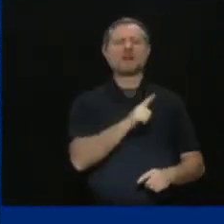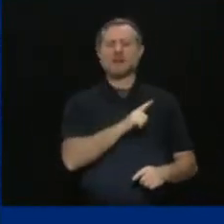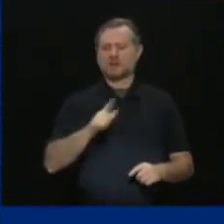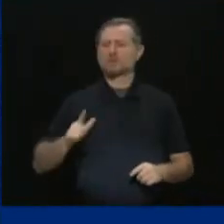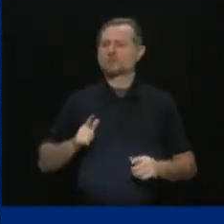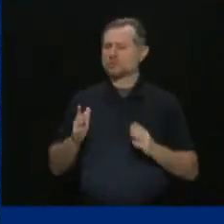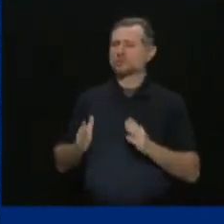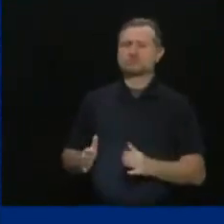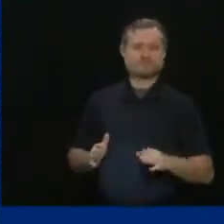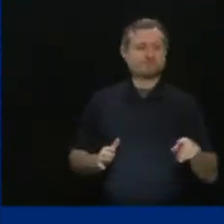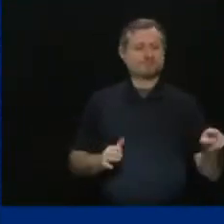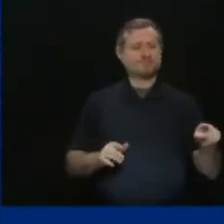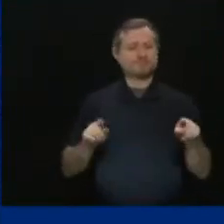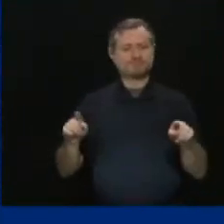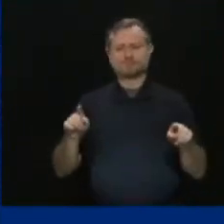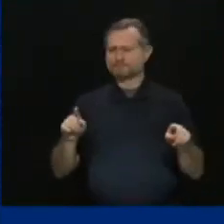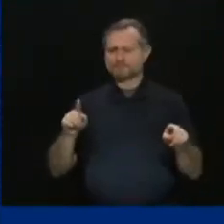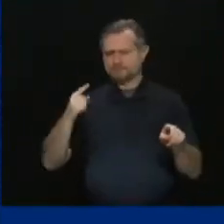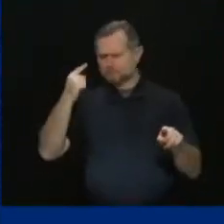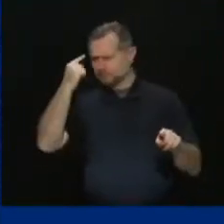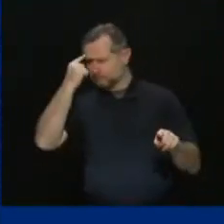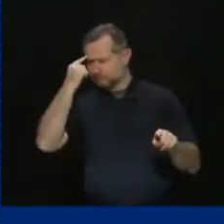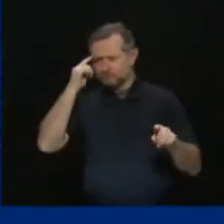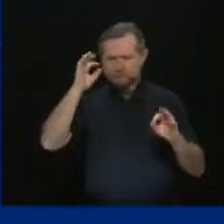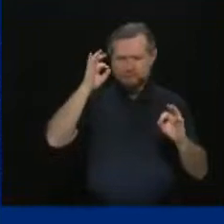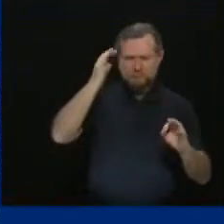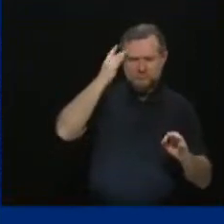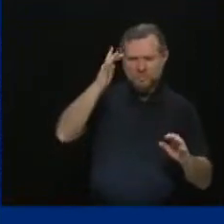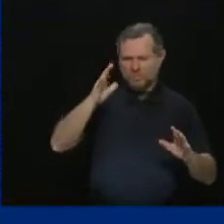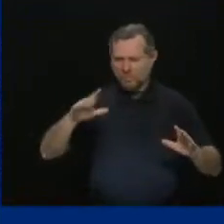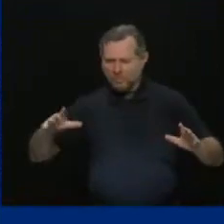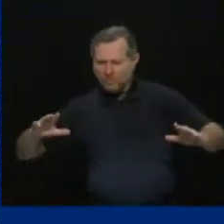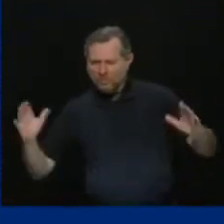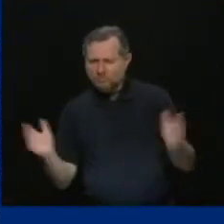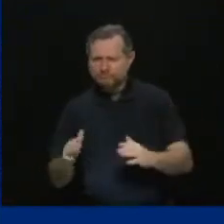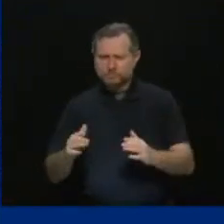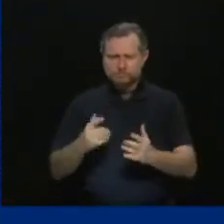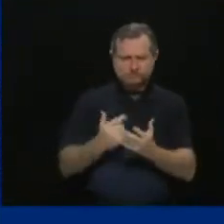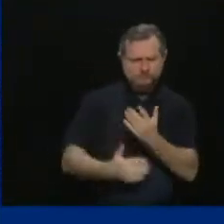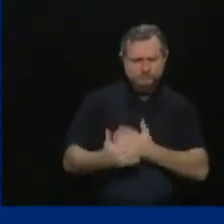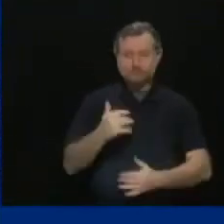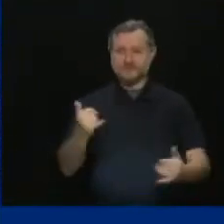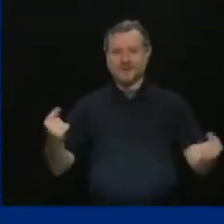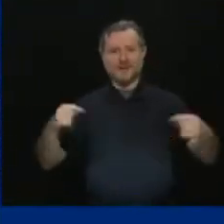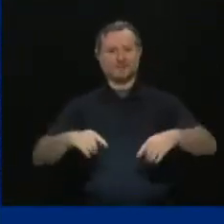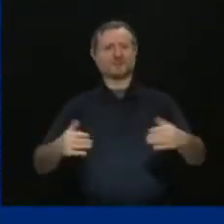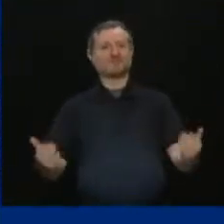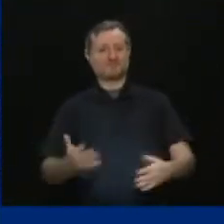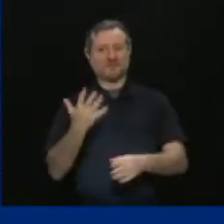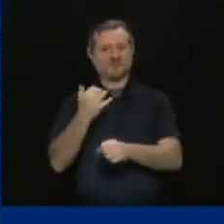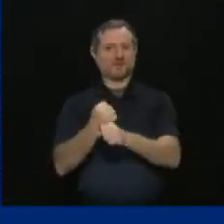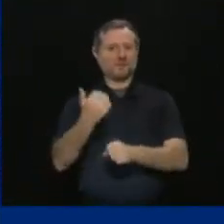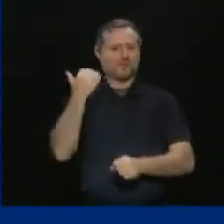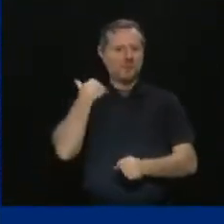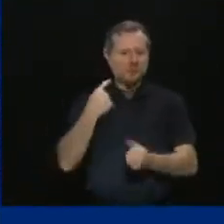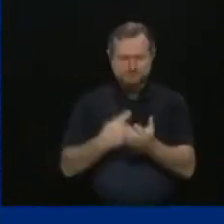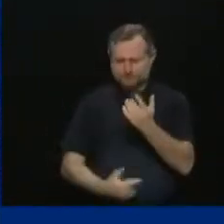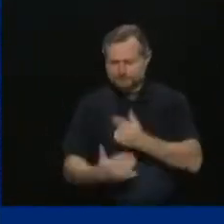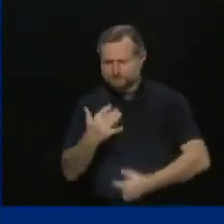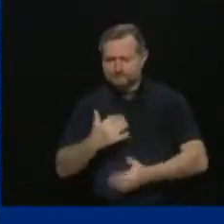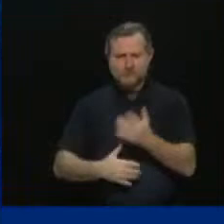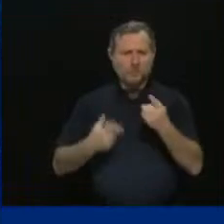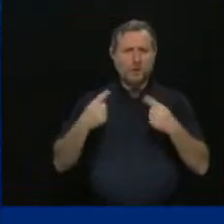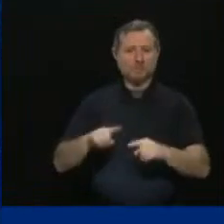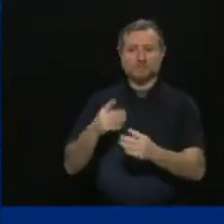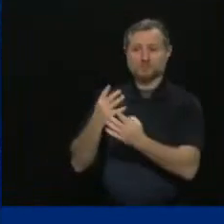together smart people. I know there was a gathering here about 5 years ago, and you talked about what happened in prisons and talking about how